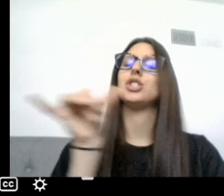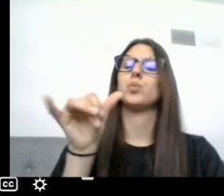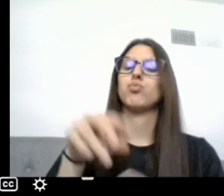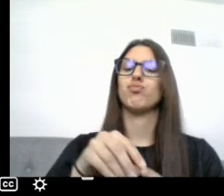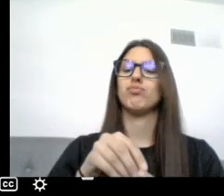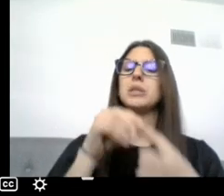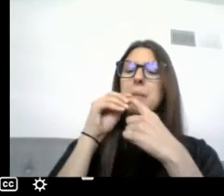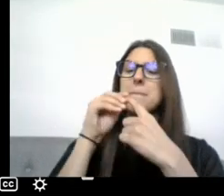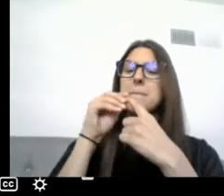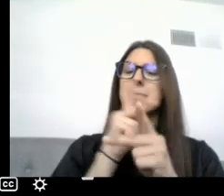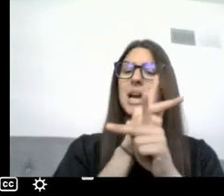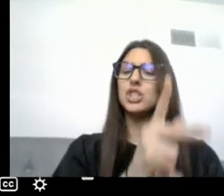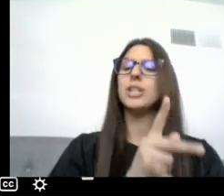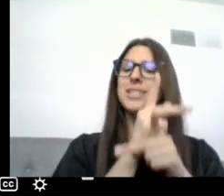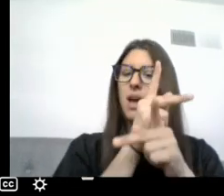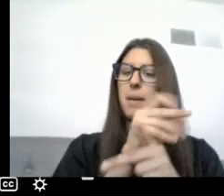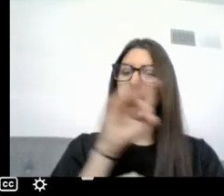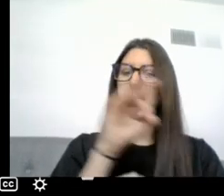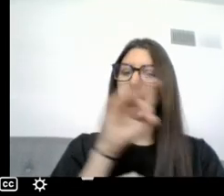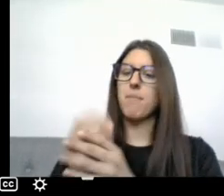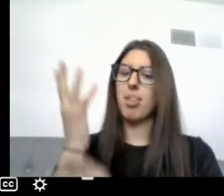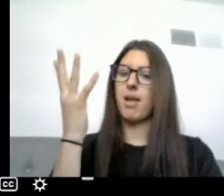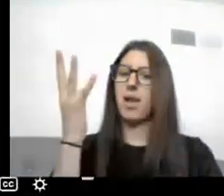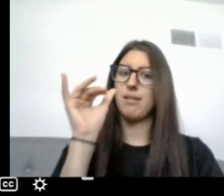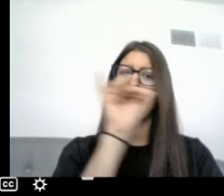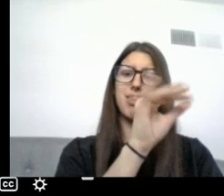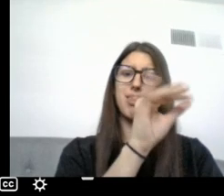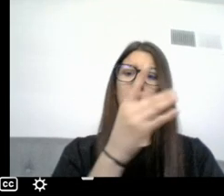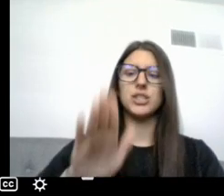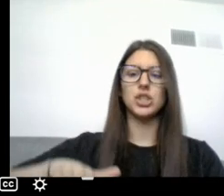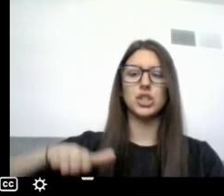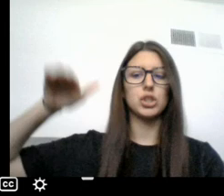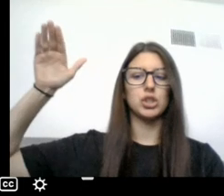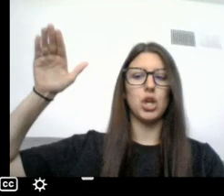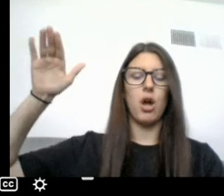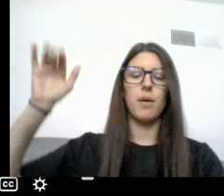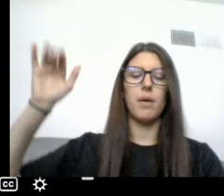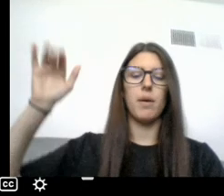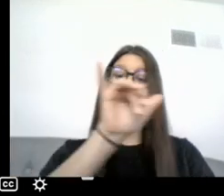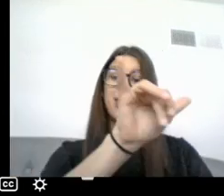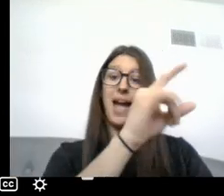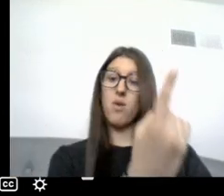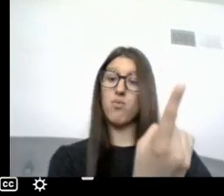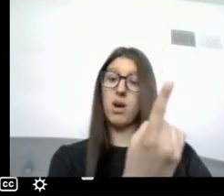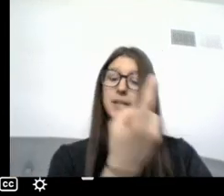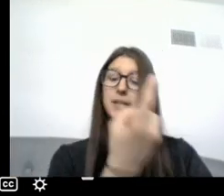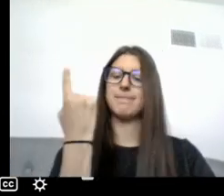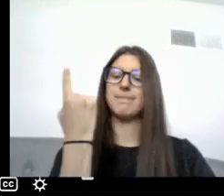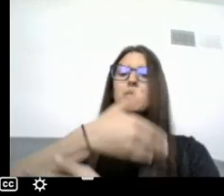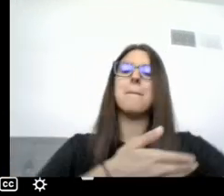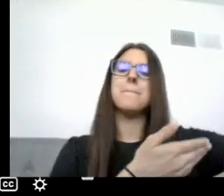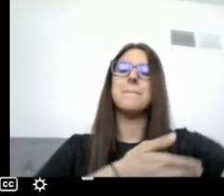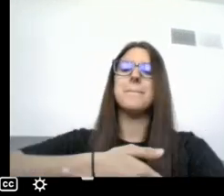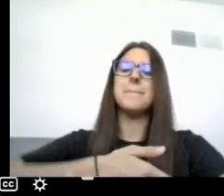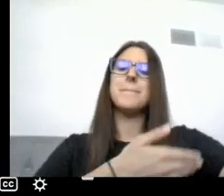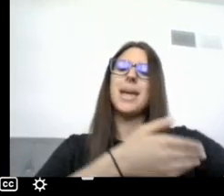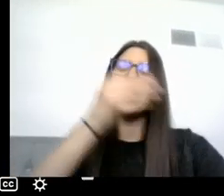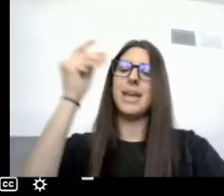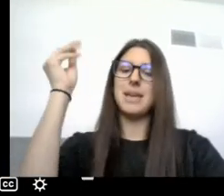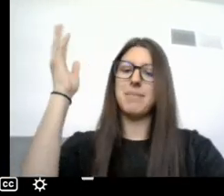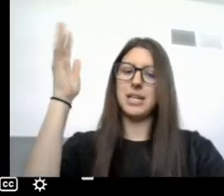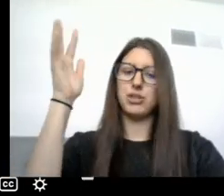tall. Now, speaking of tall, this one, it's just a baby tree. But it's not just any tree. It's a baby